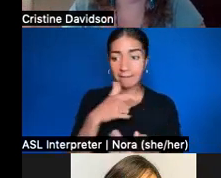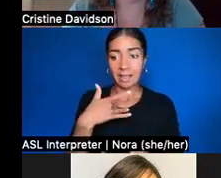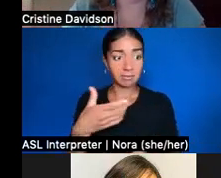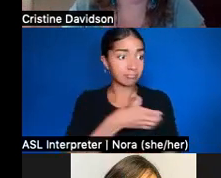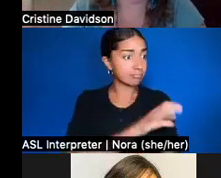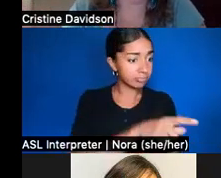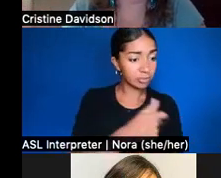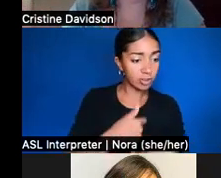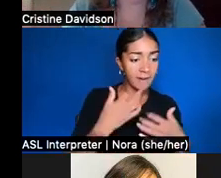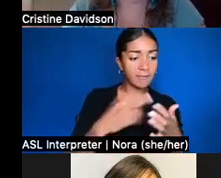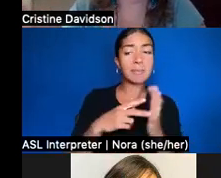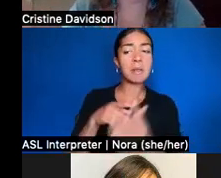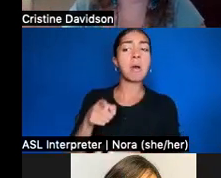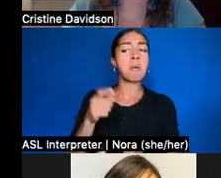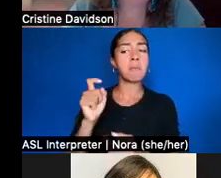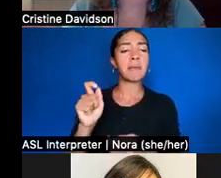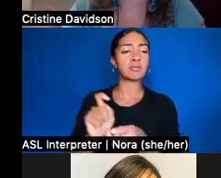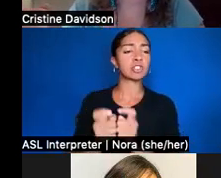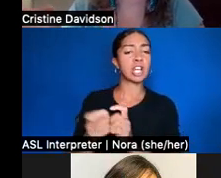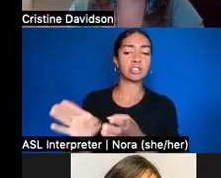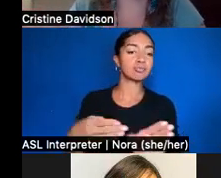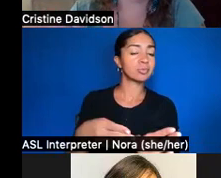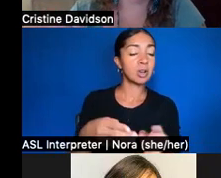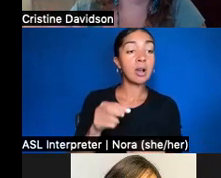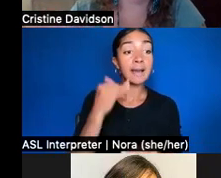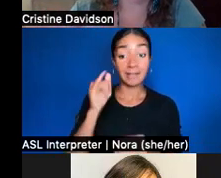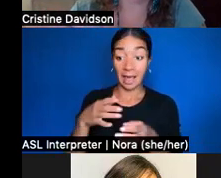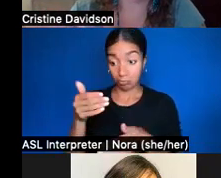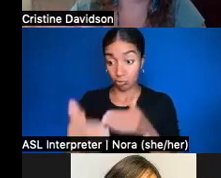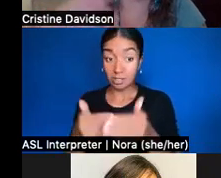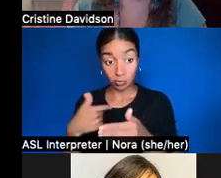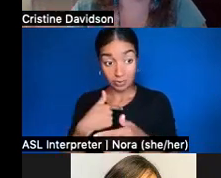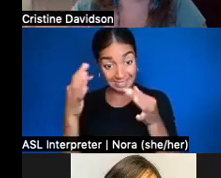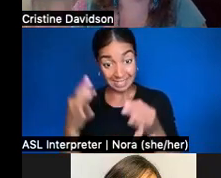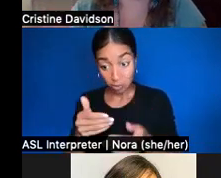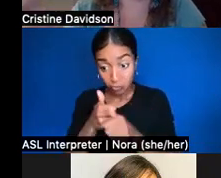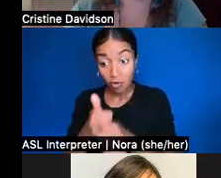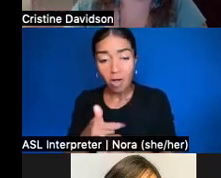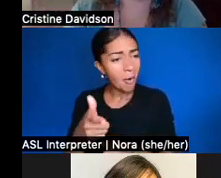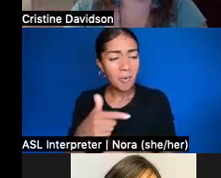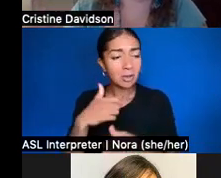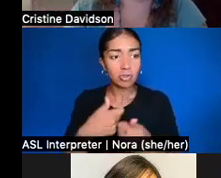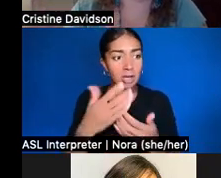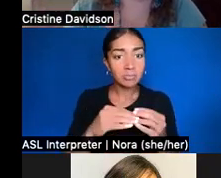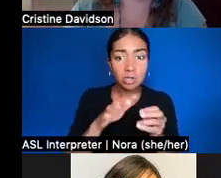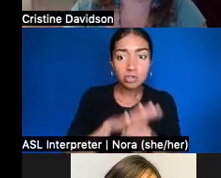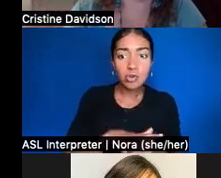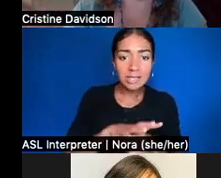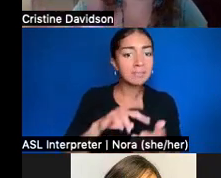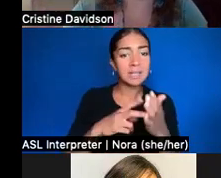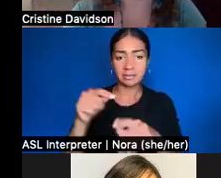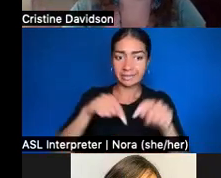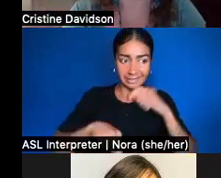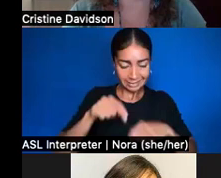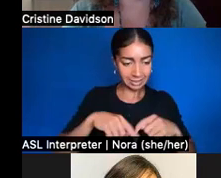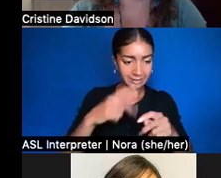If it's causing more harm and being more stressful on their life, then we need to adjust. And what does it look like? What's a new course that we can take, right?